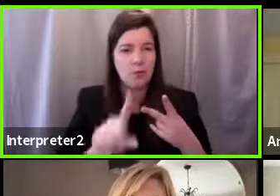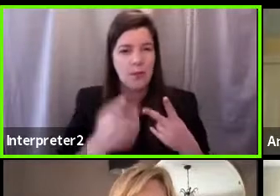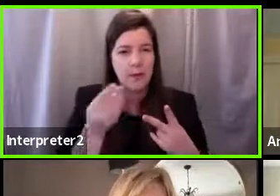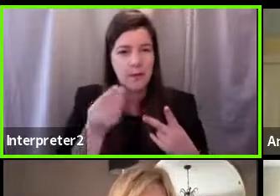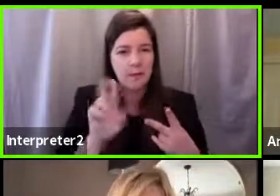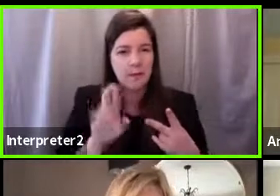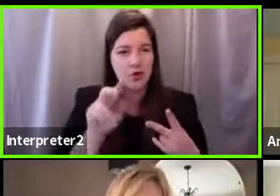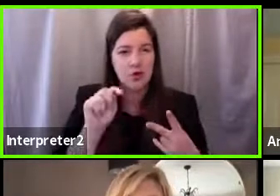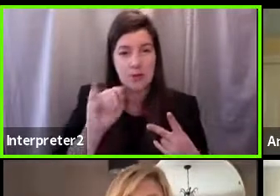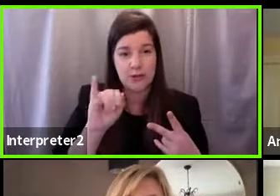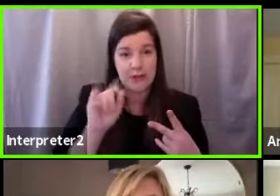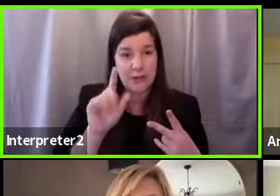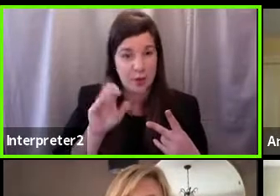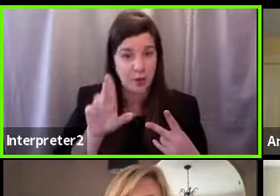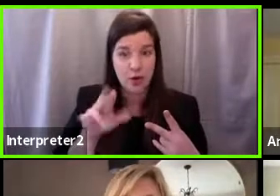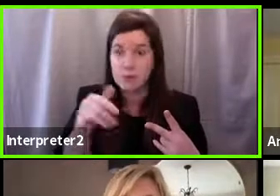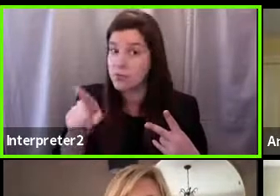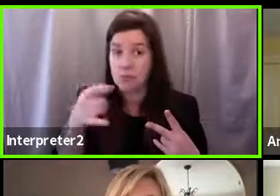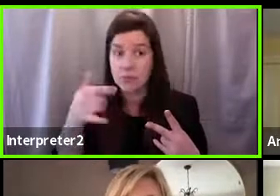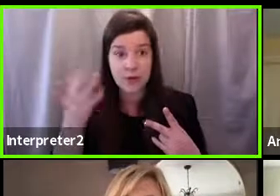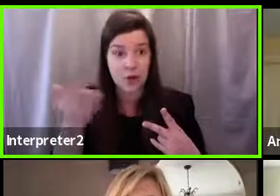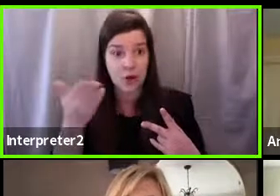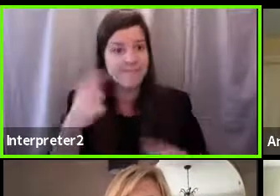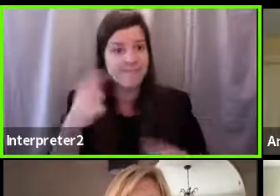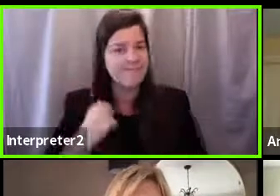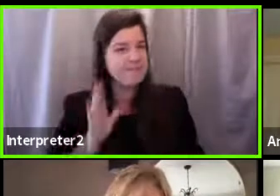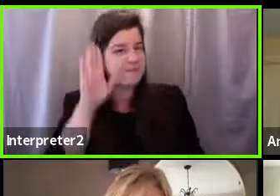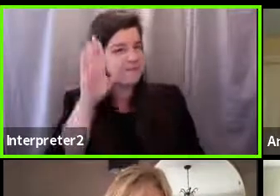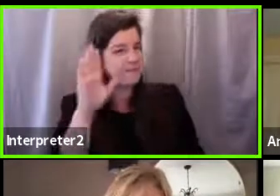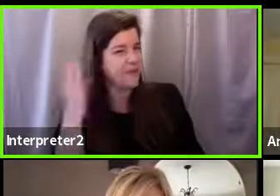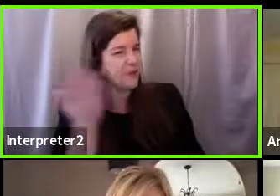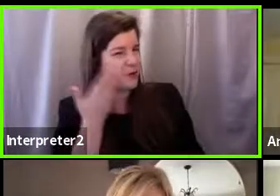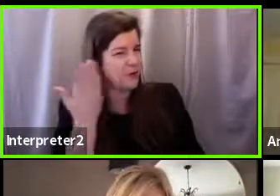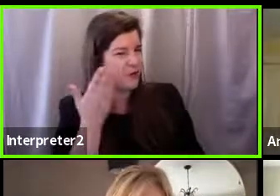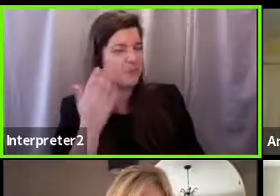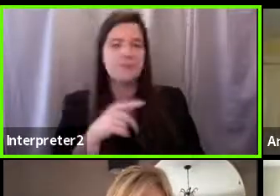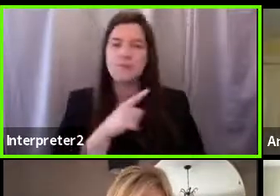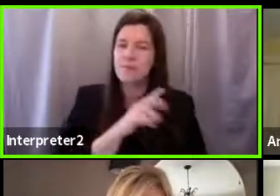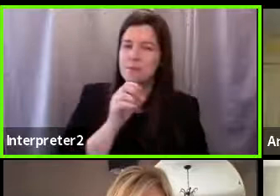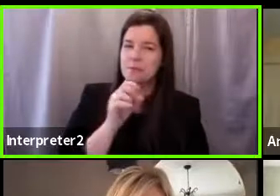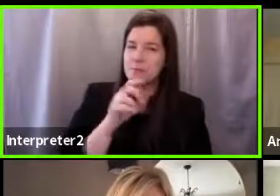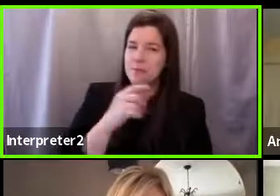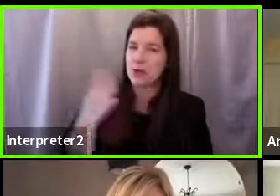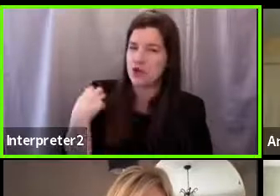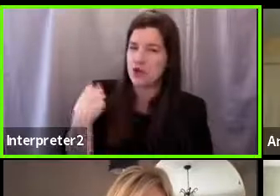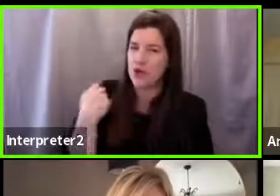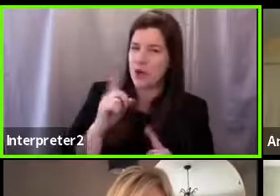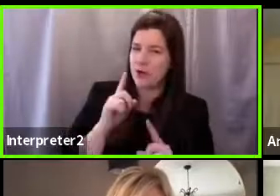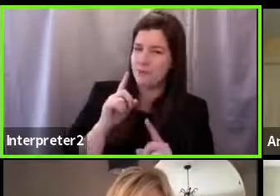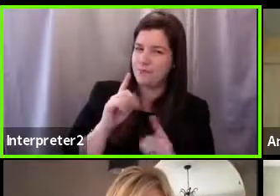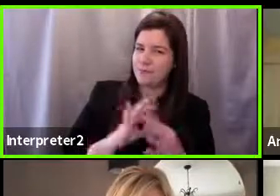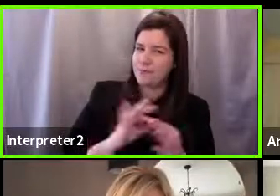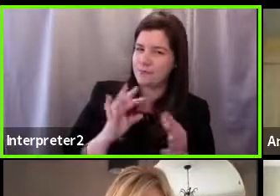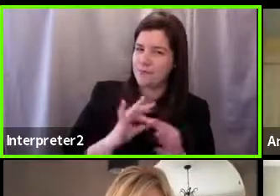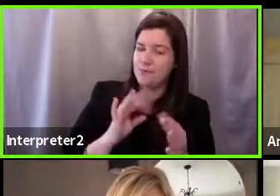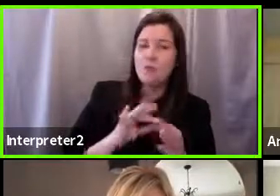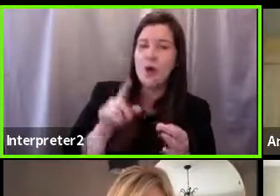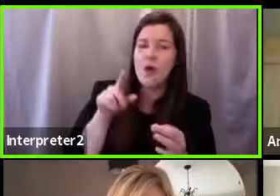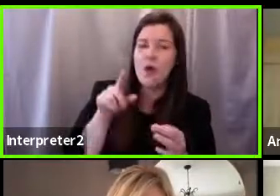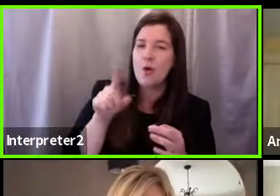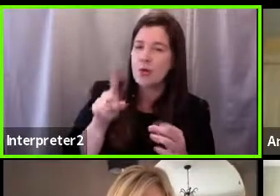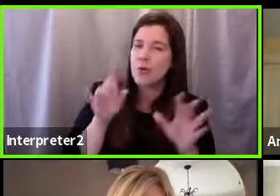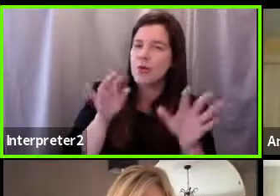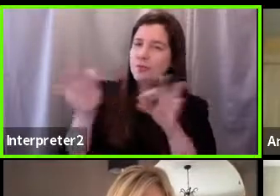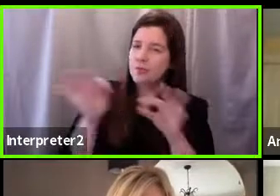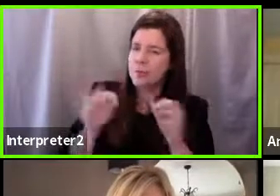I mean, he's yes, not. I am. Okay, very good. Thank you. Thank you for your report. I was going to ask that, and you got to most of what I would have asked. The only